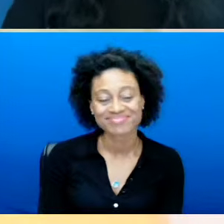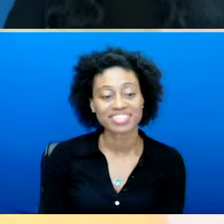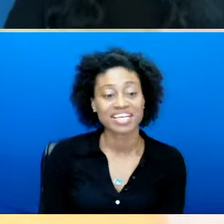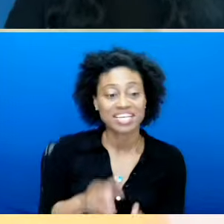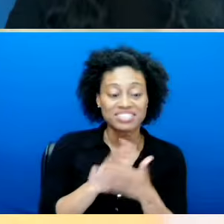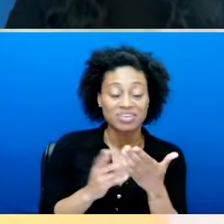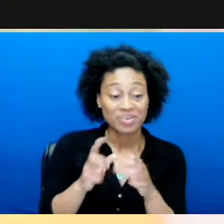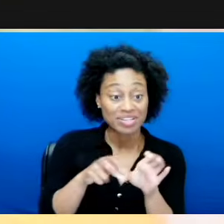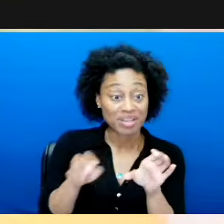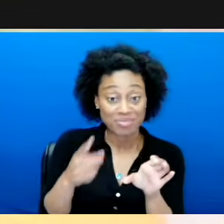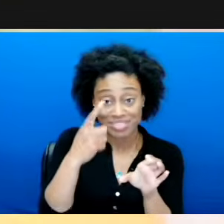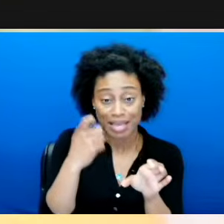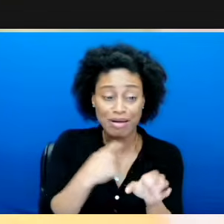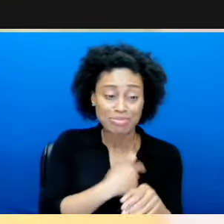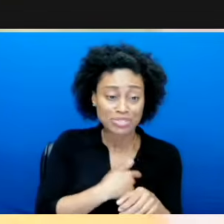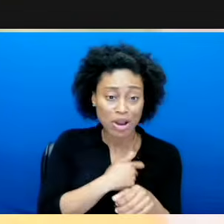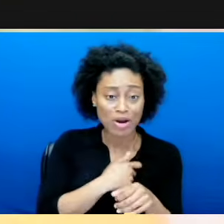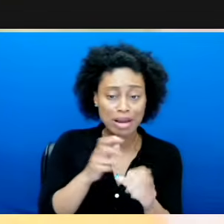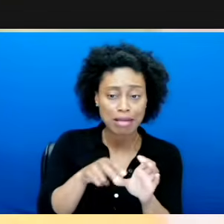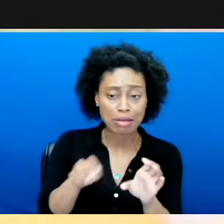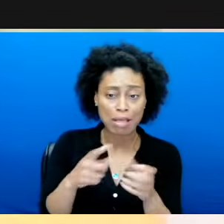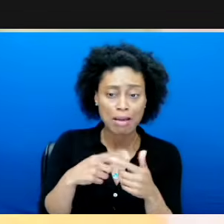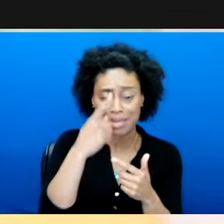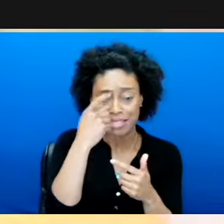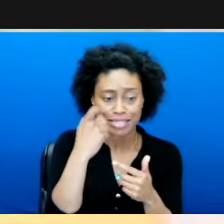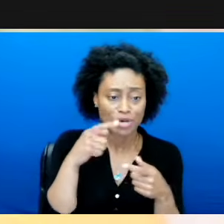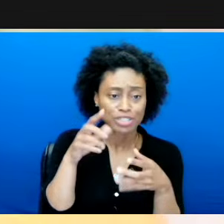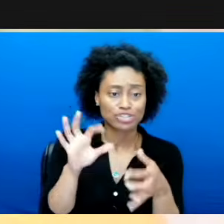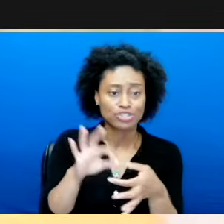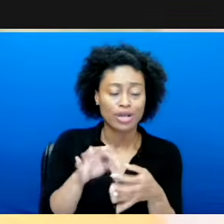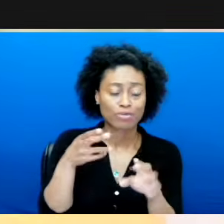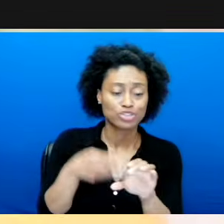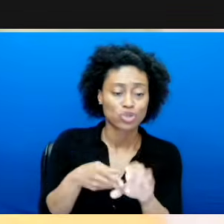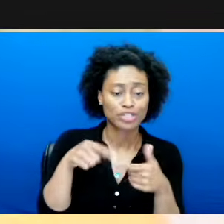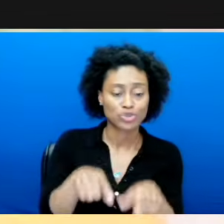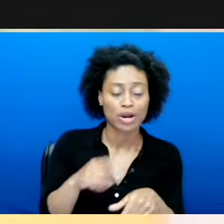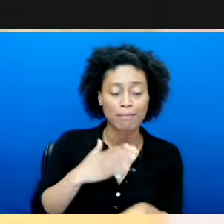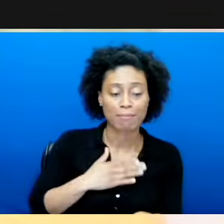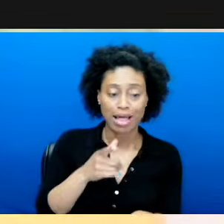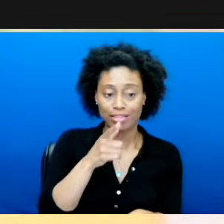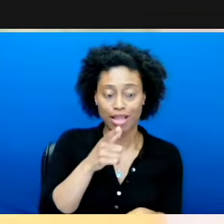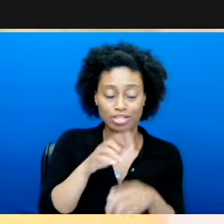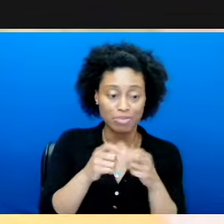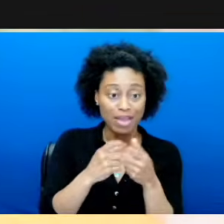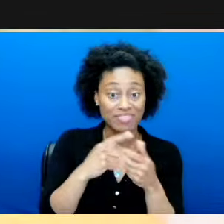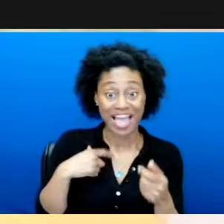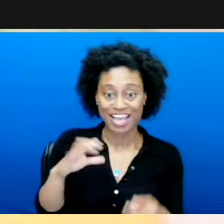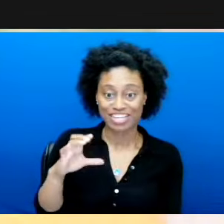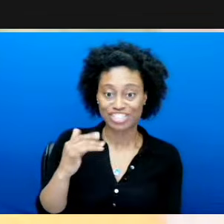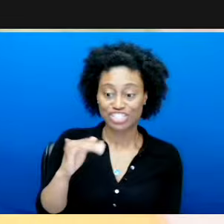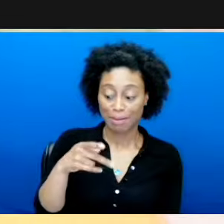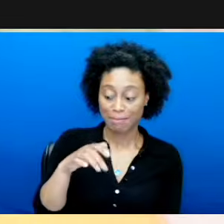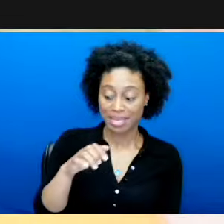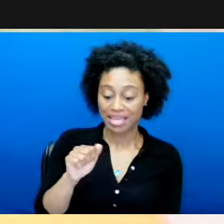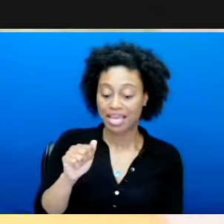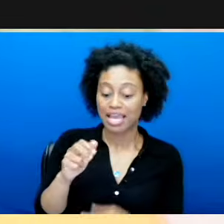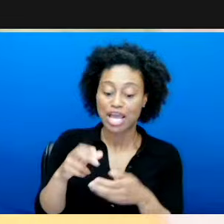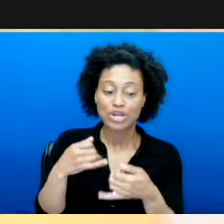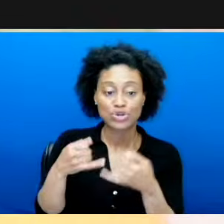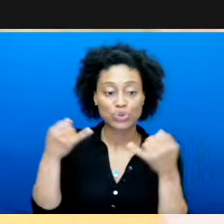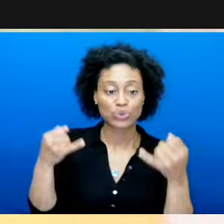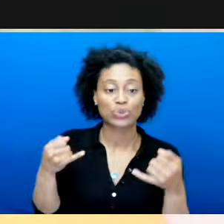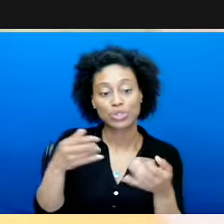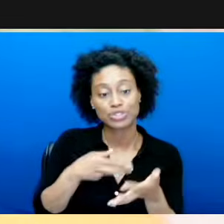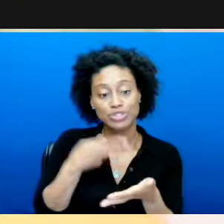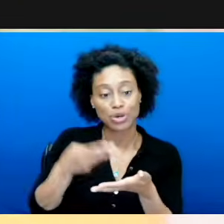but they were joining on their lunch break. And for lunch, they had chickpea noodle soup and sourdough bread. Delicious. Sounds